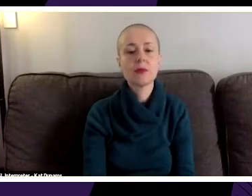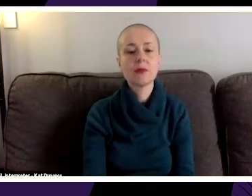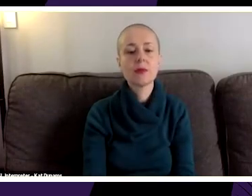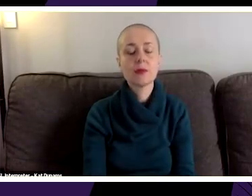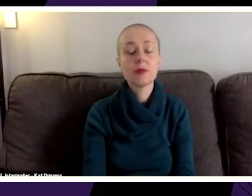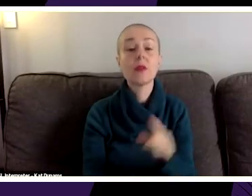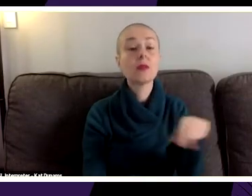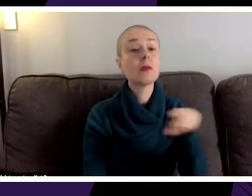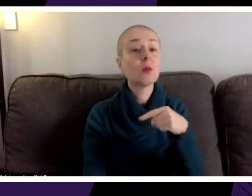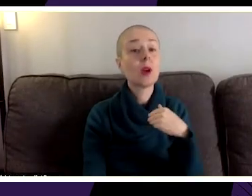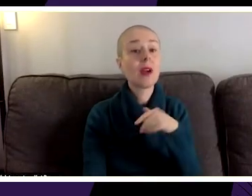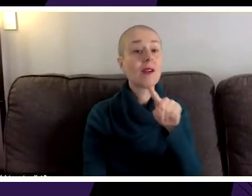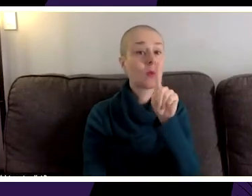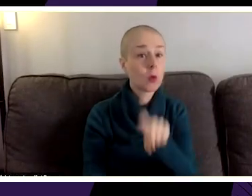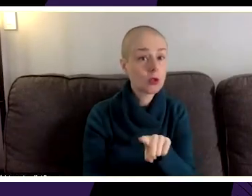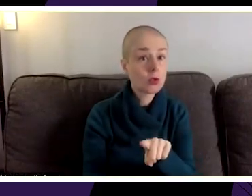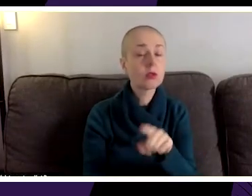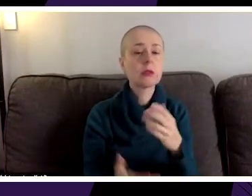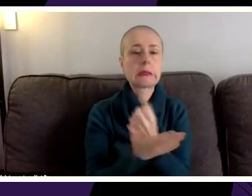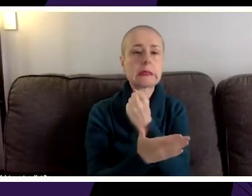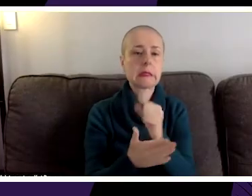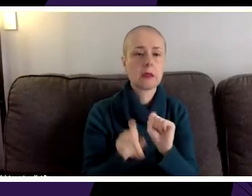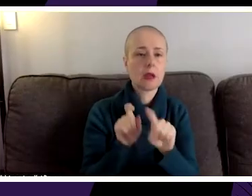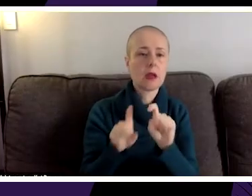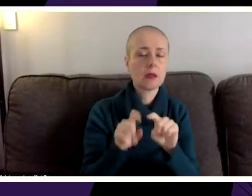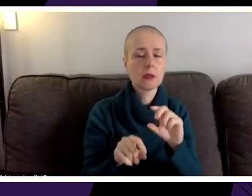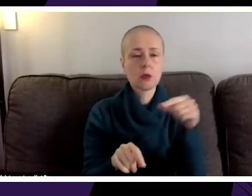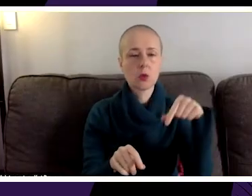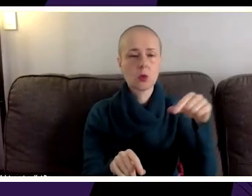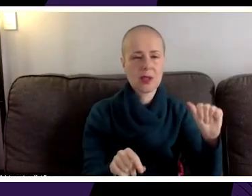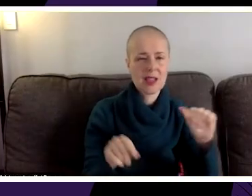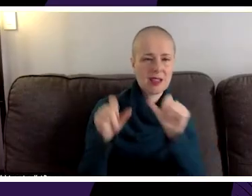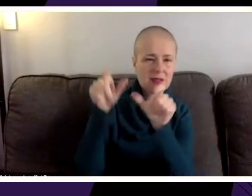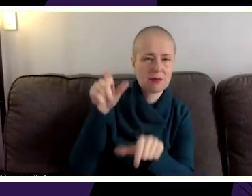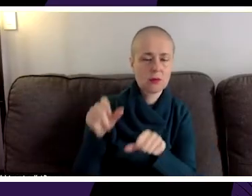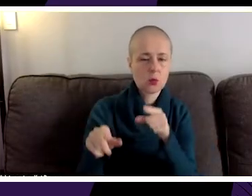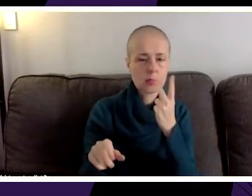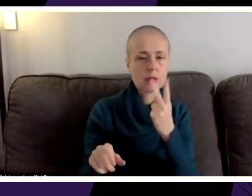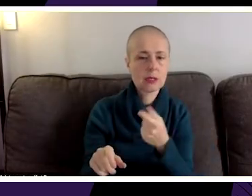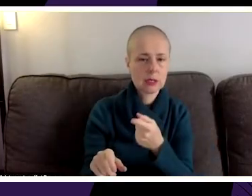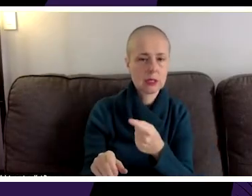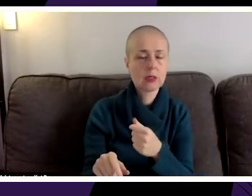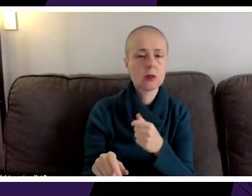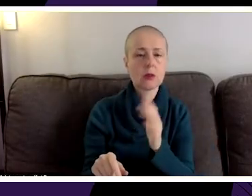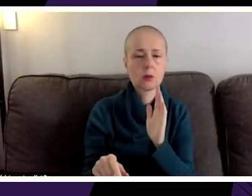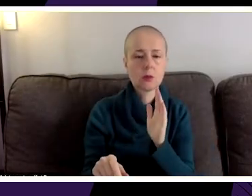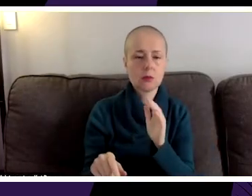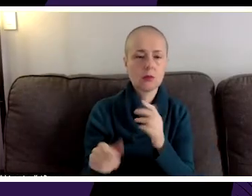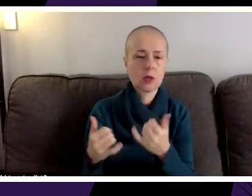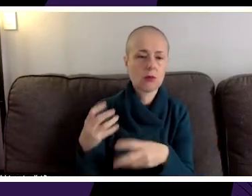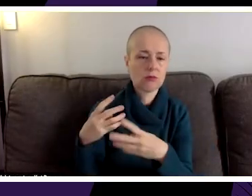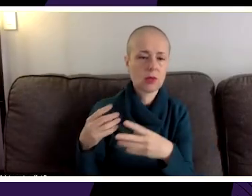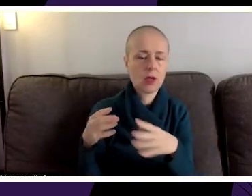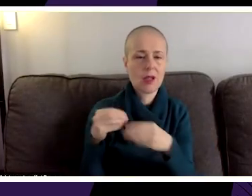If you have questions in the audience, please ask them in the Q&A panel. We already have one, so Vaivaswat, feel free to go there